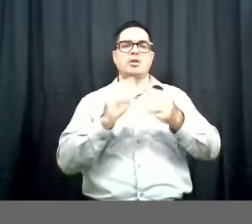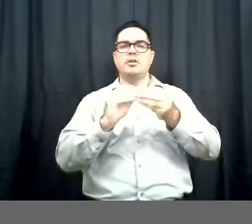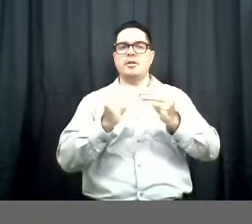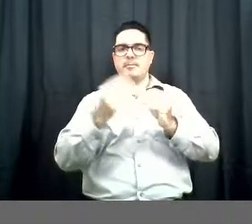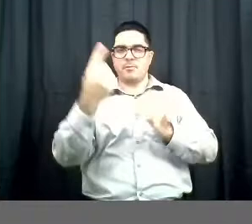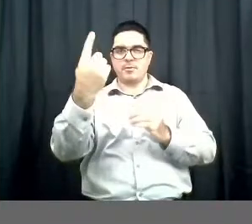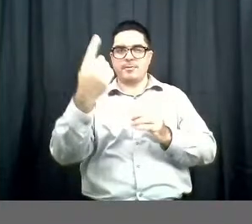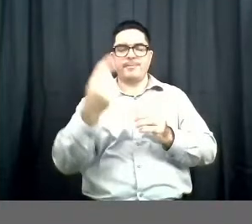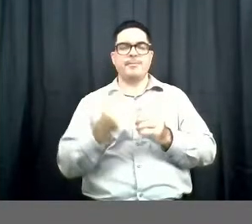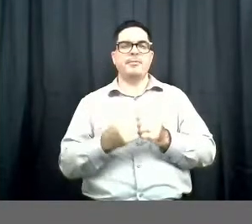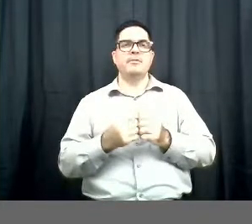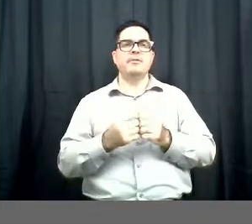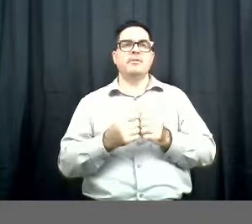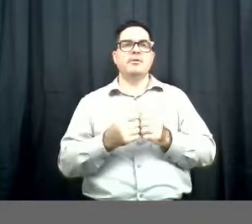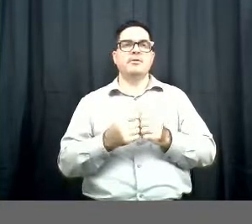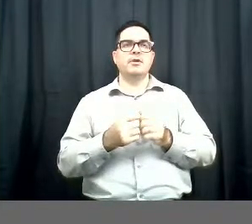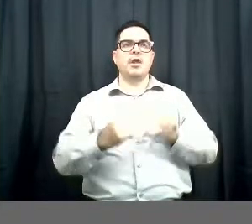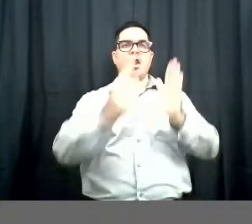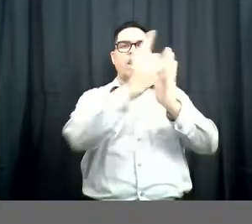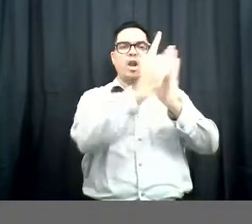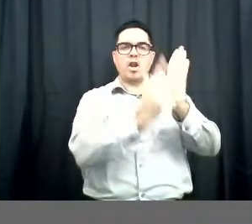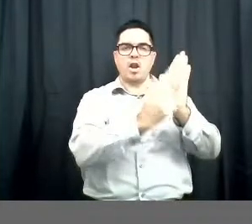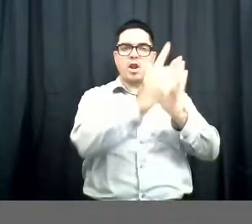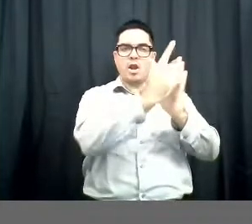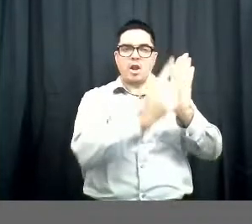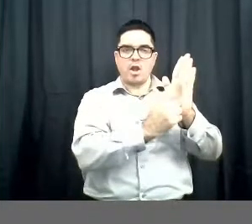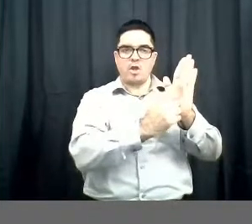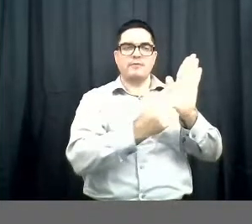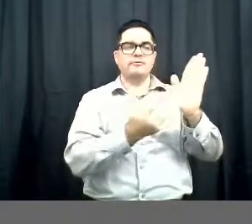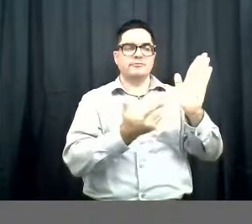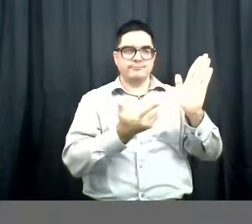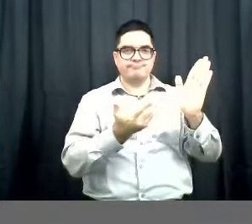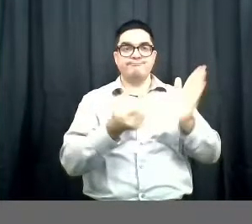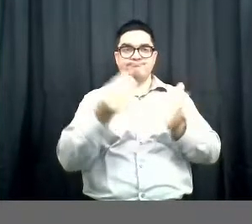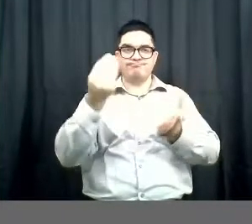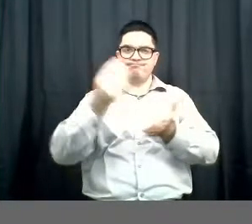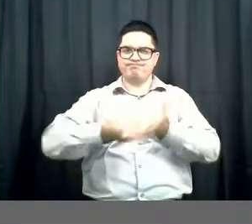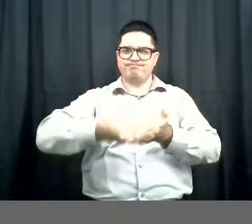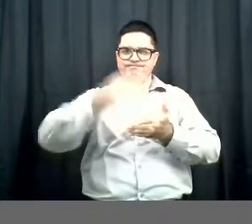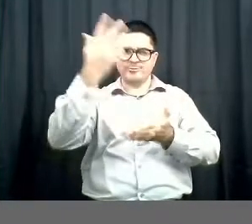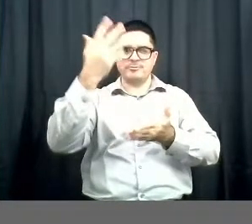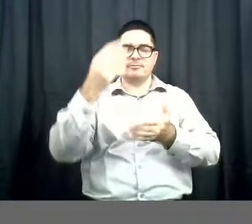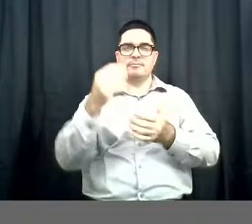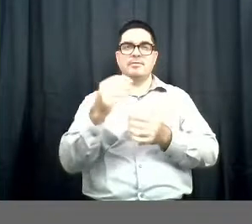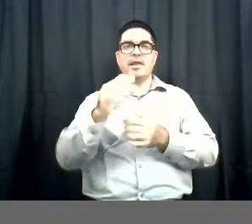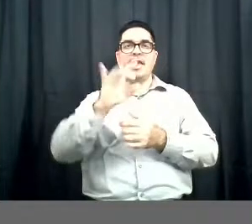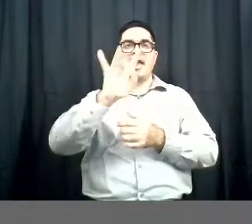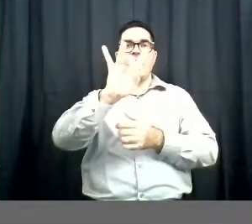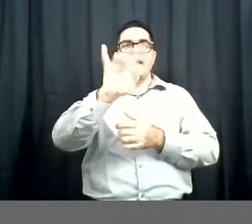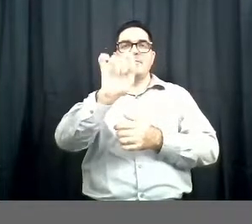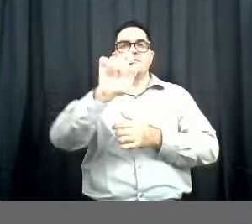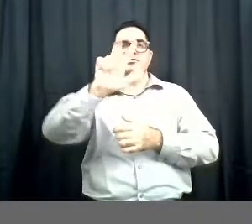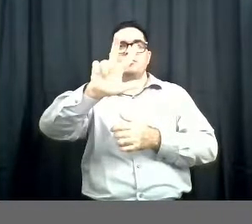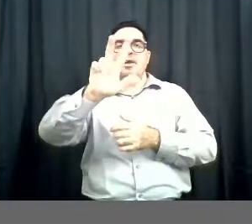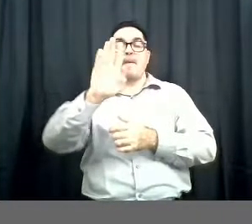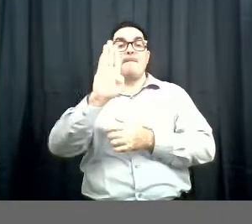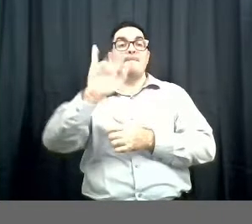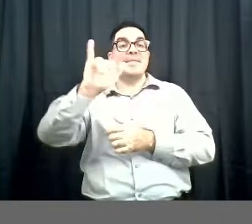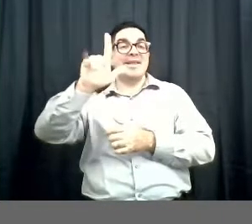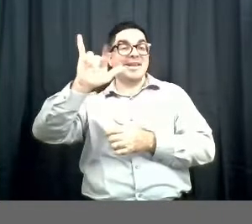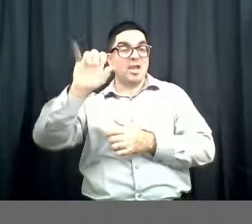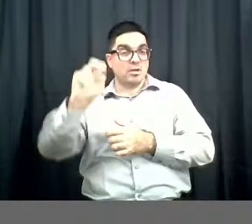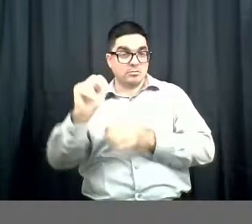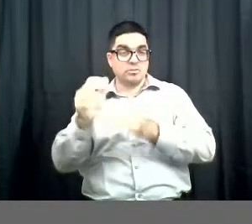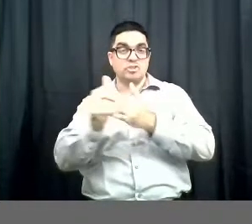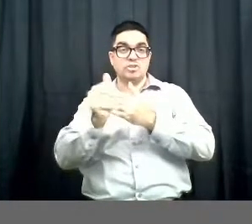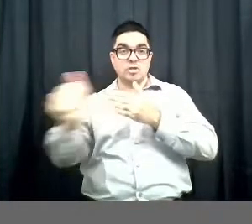are potentially very expensive, costing up to $8.3 billion in incremental costs that